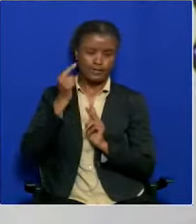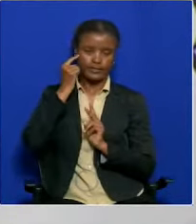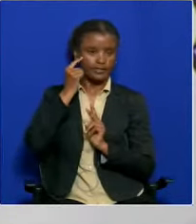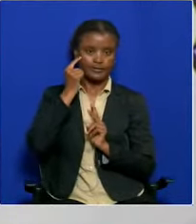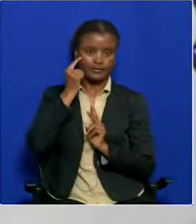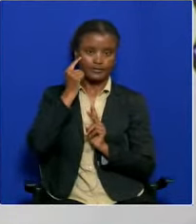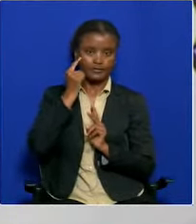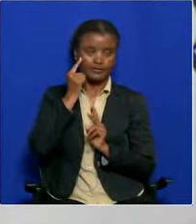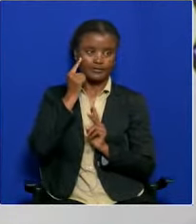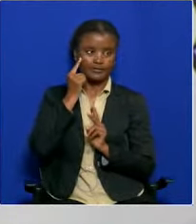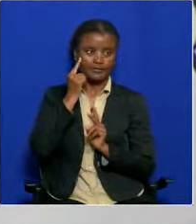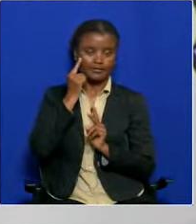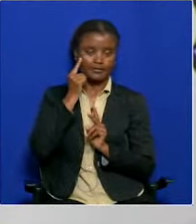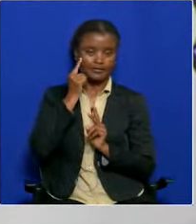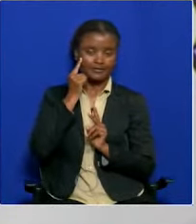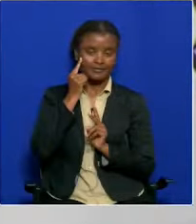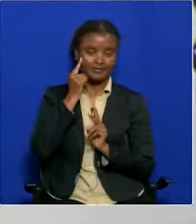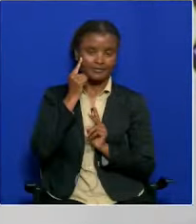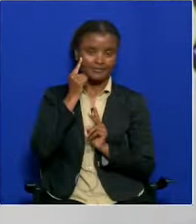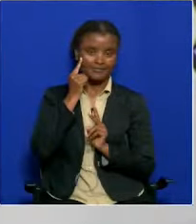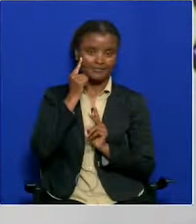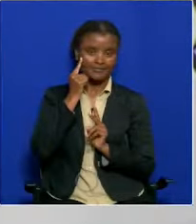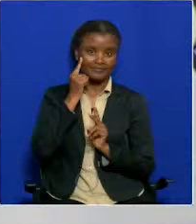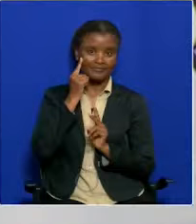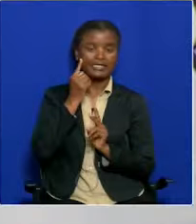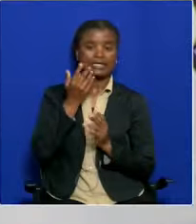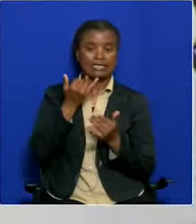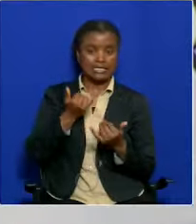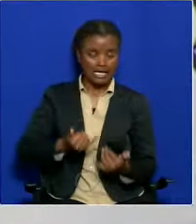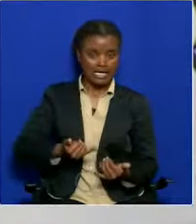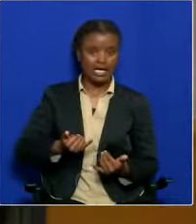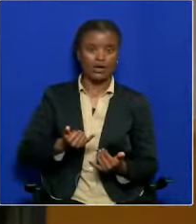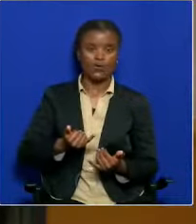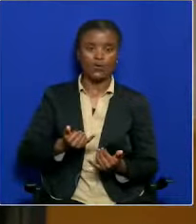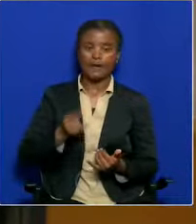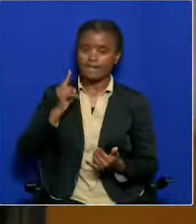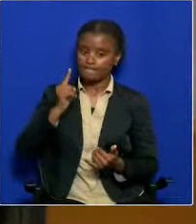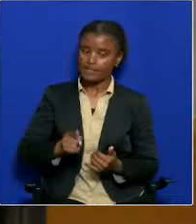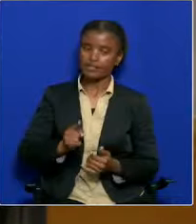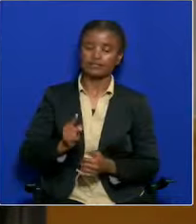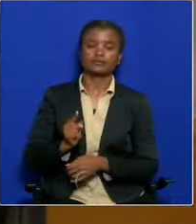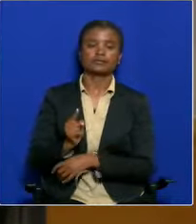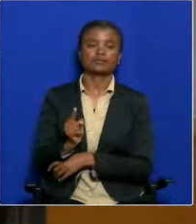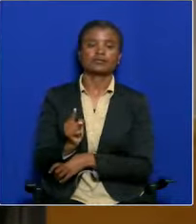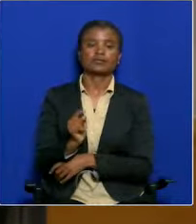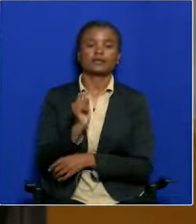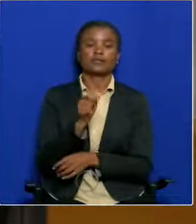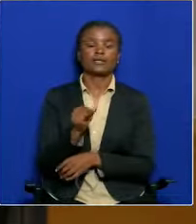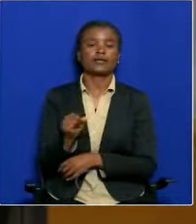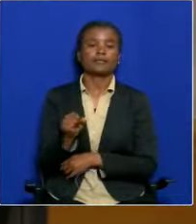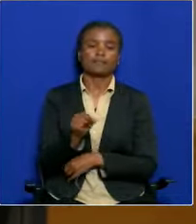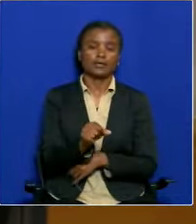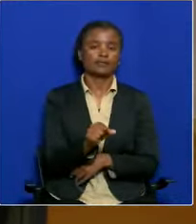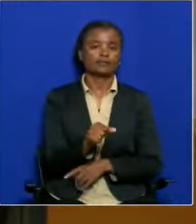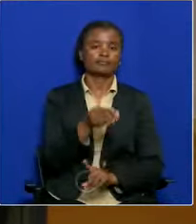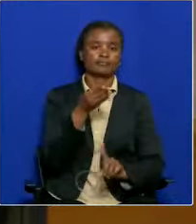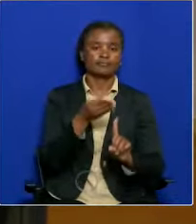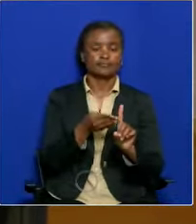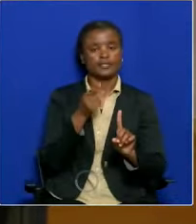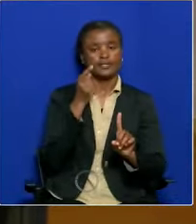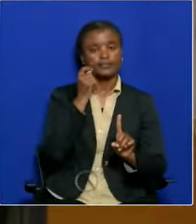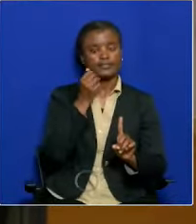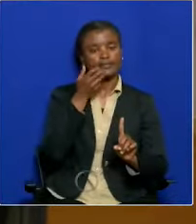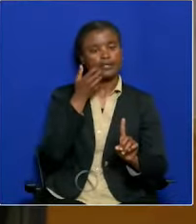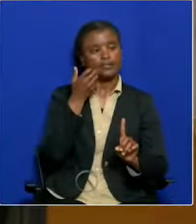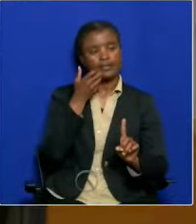you should now suddenly pay back to Mr. Matlala so as to make it look